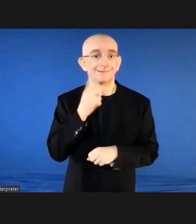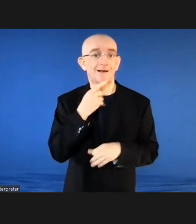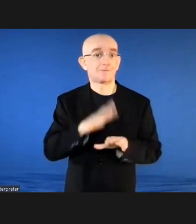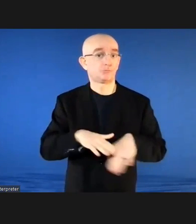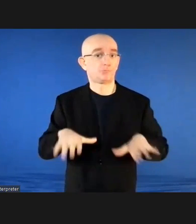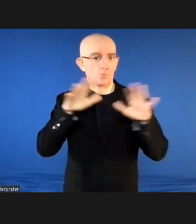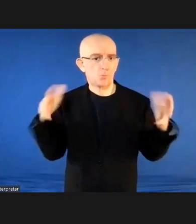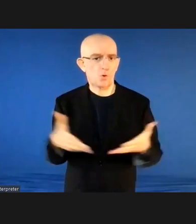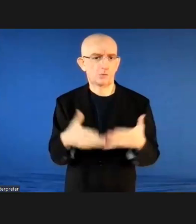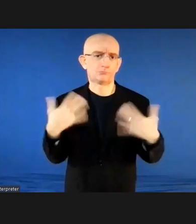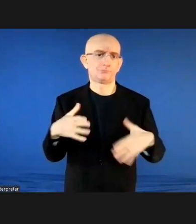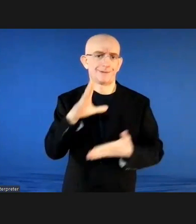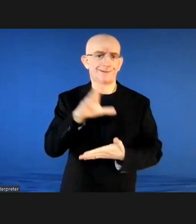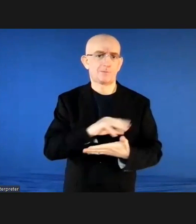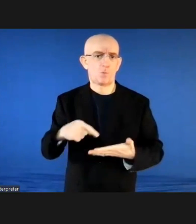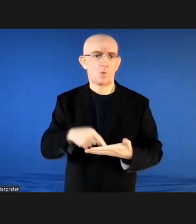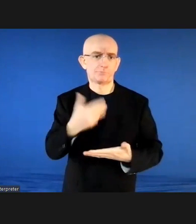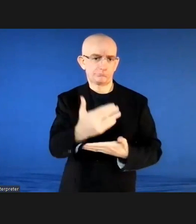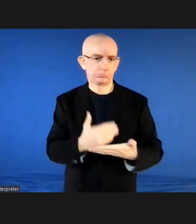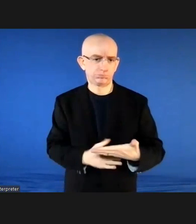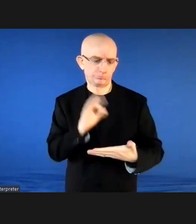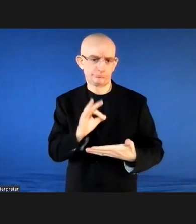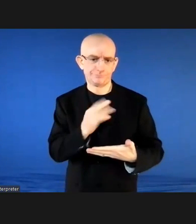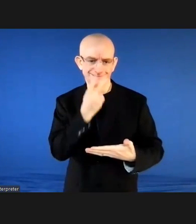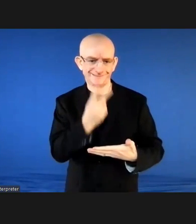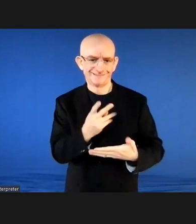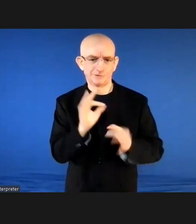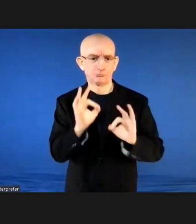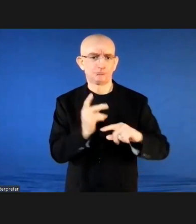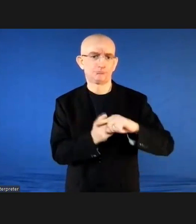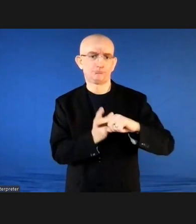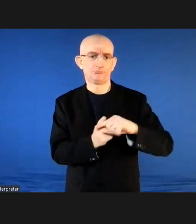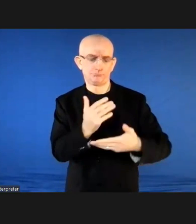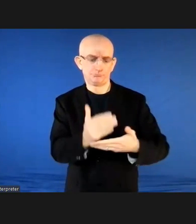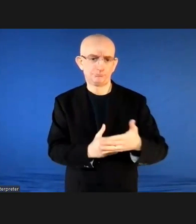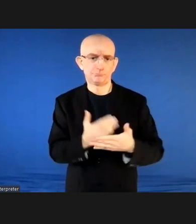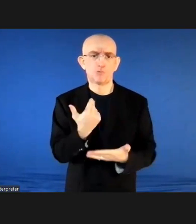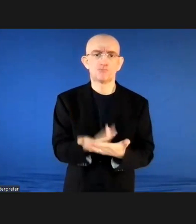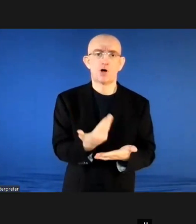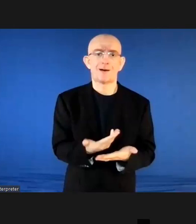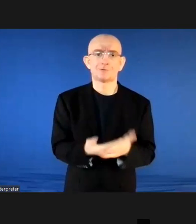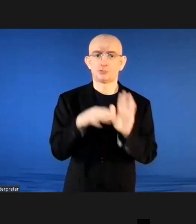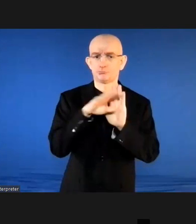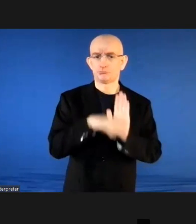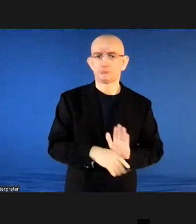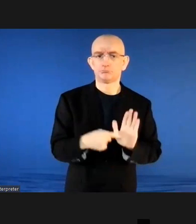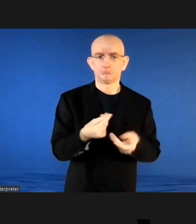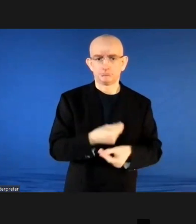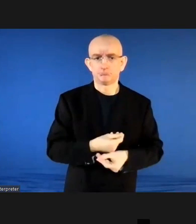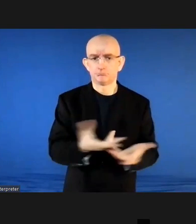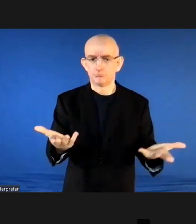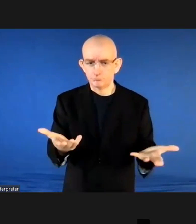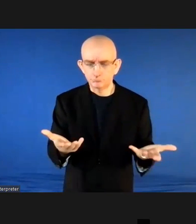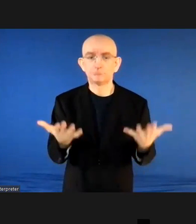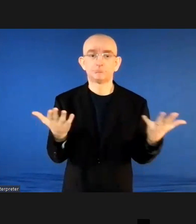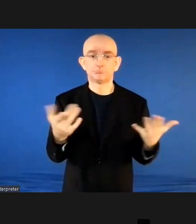course, Thursday is International Day of Persons with Disabilities. So it's a really brilliant time to be looking at what more